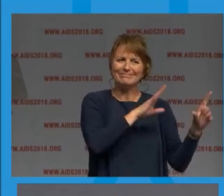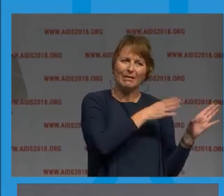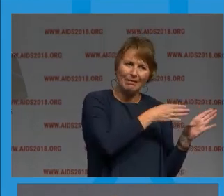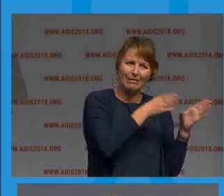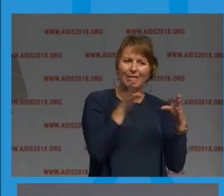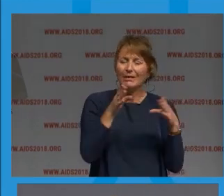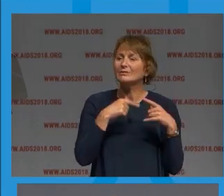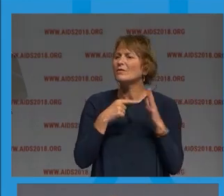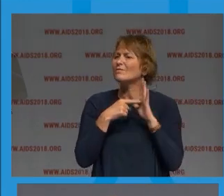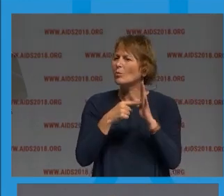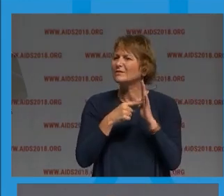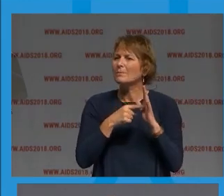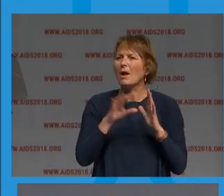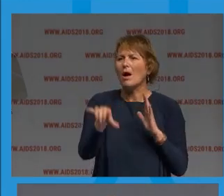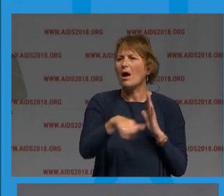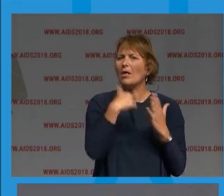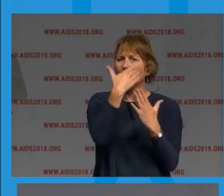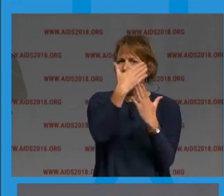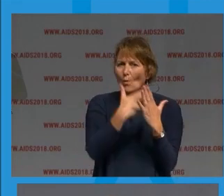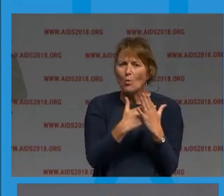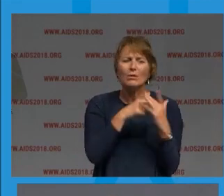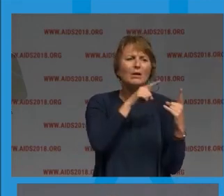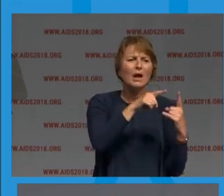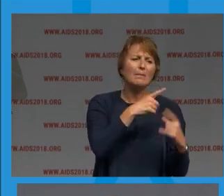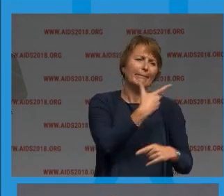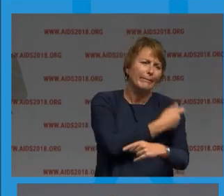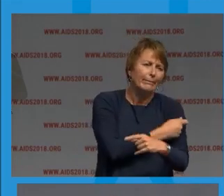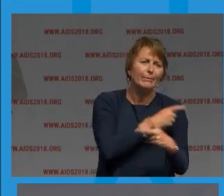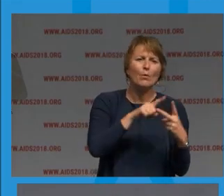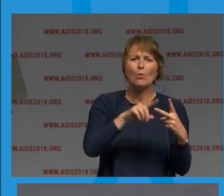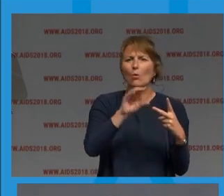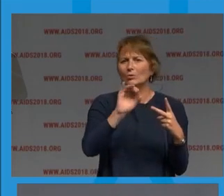needle and syringe program, OST, and naloxone.